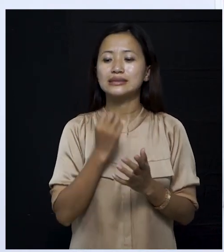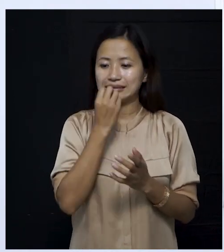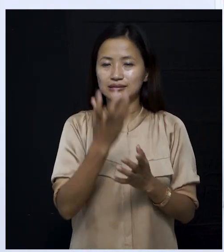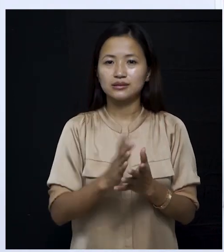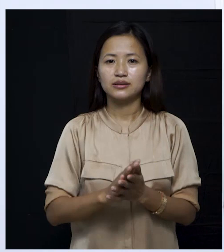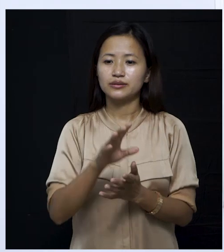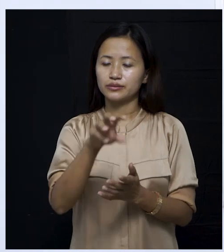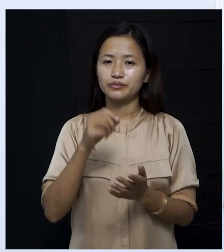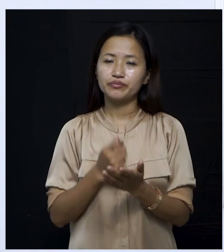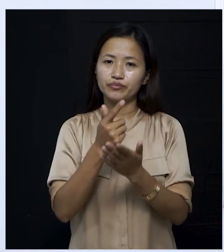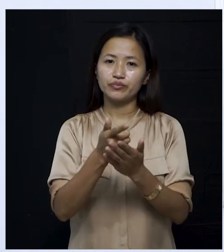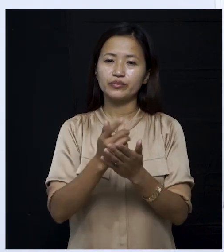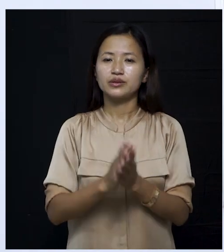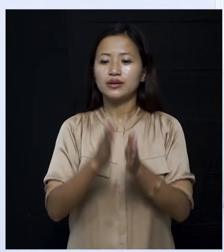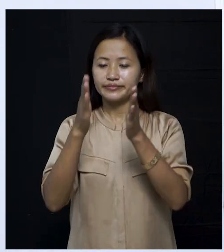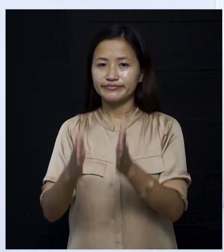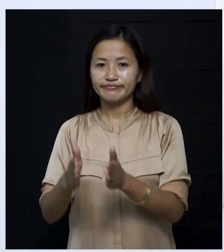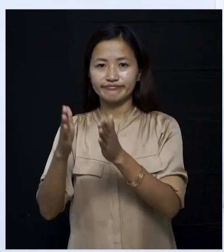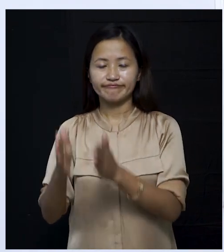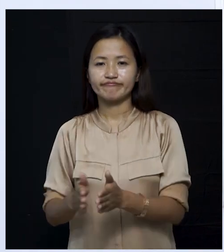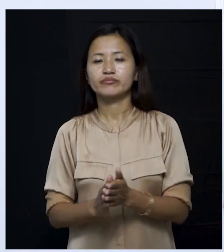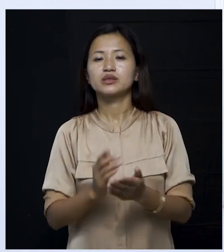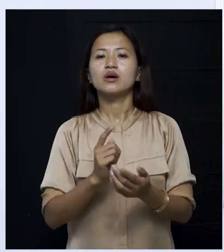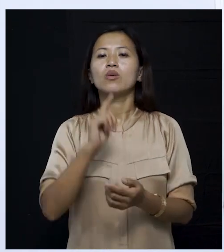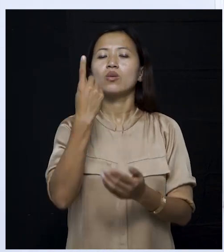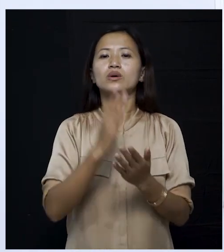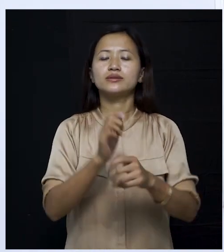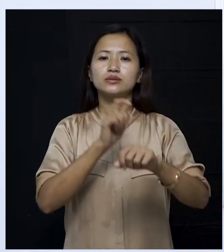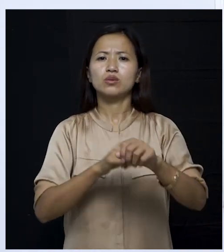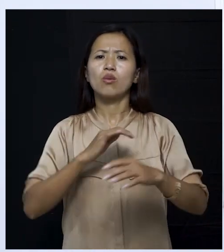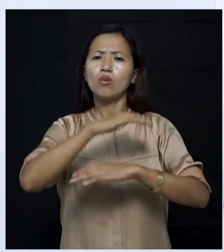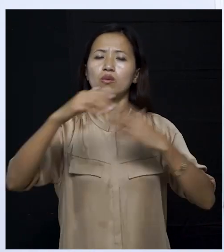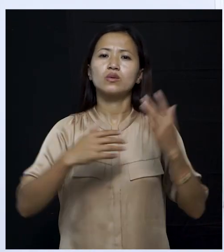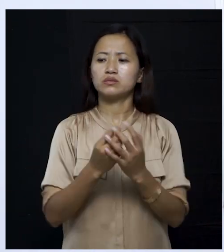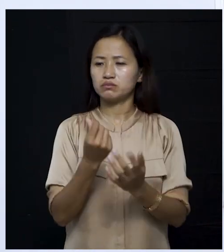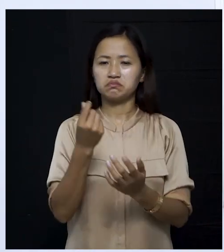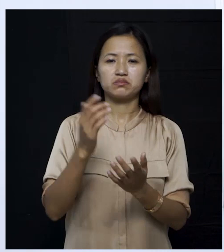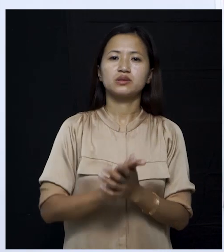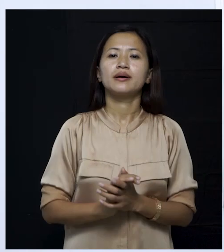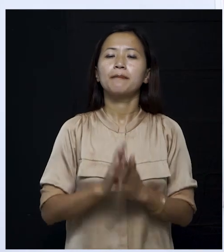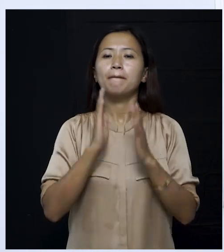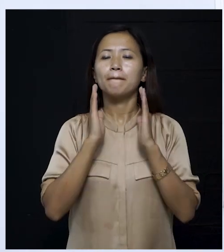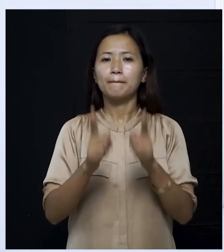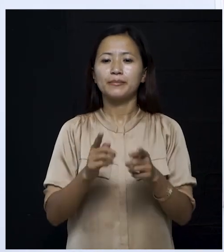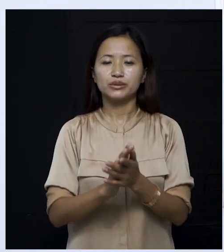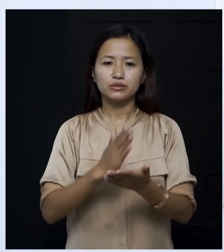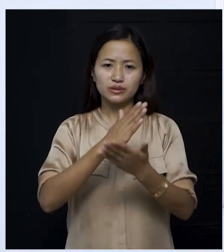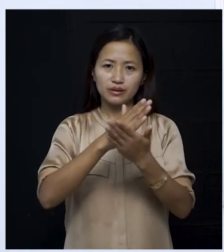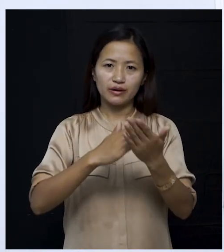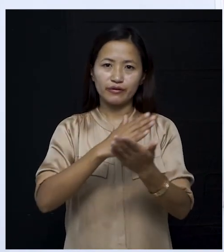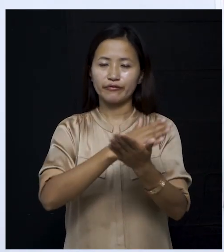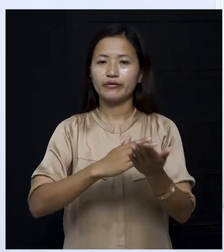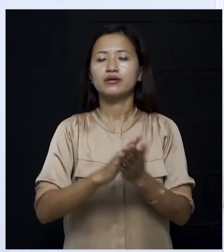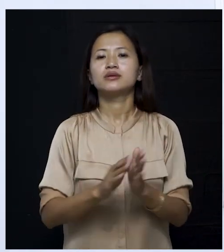can pay it back in installment. Got it? At one time we don't need to pay the whole amount. Okay, we can do it slowly